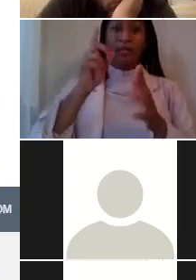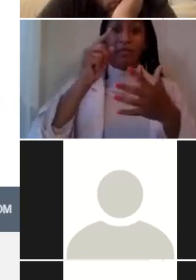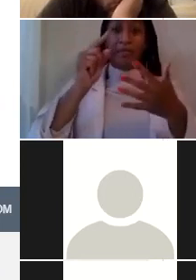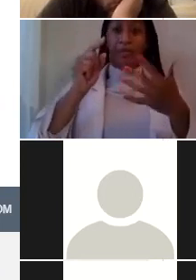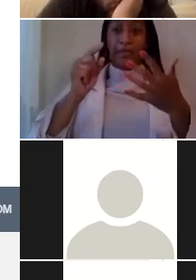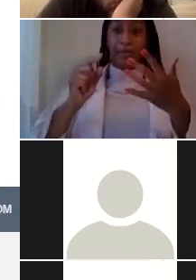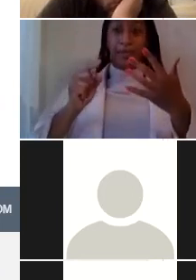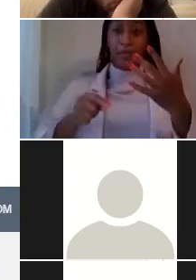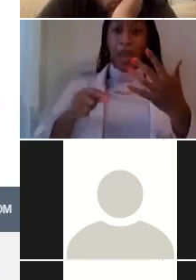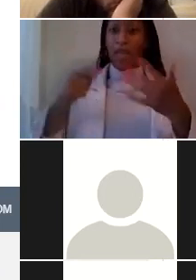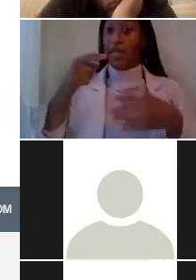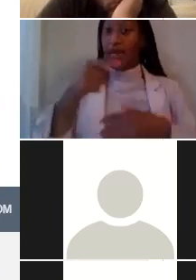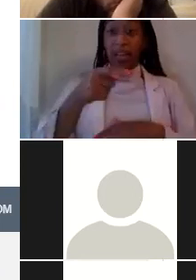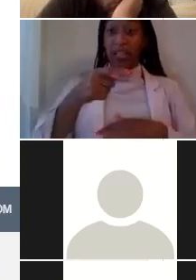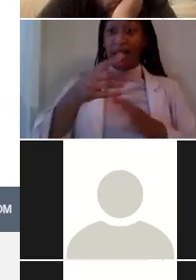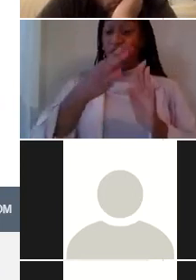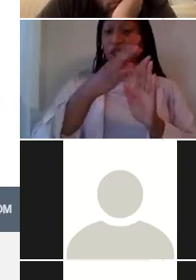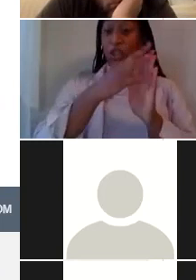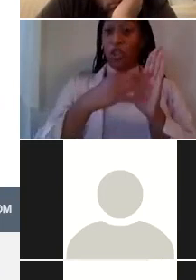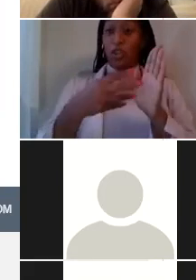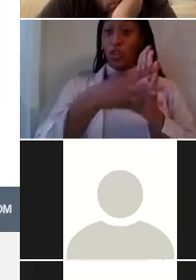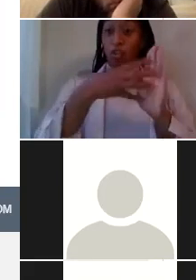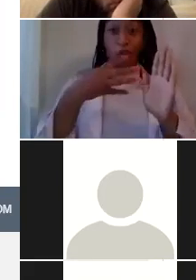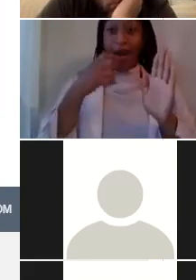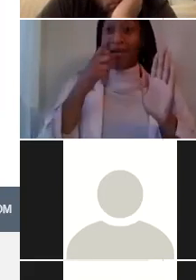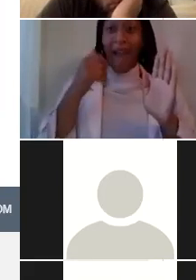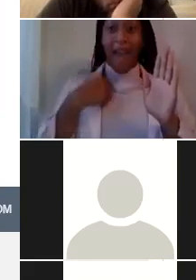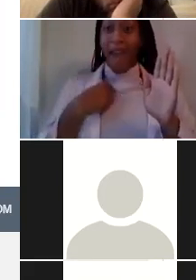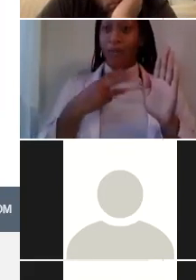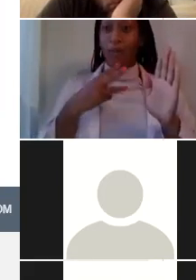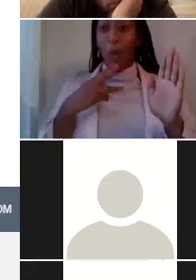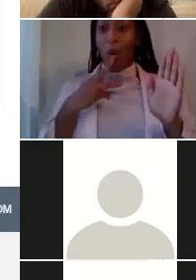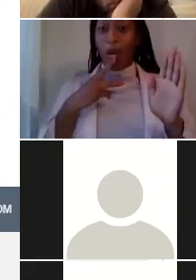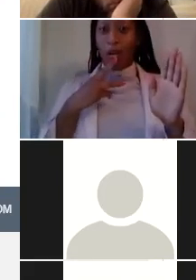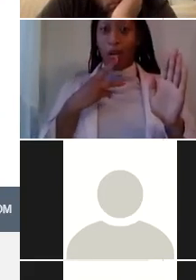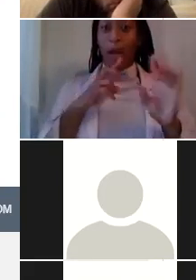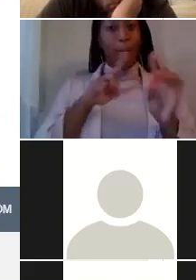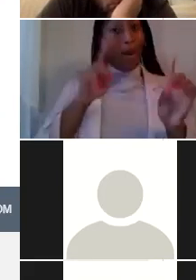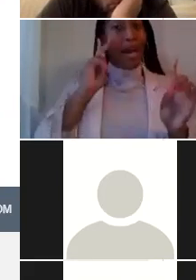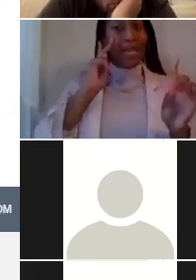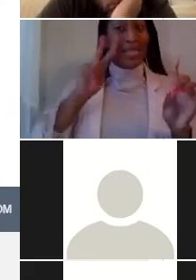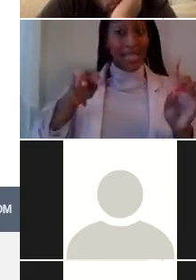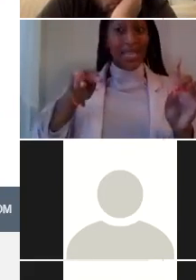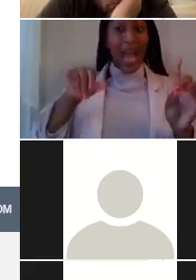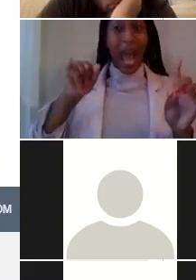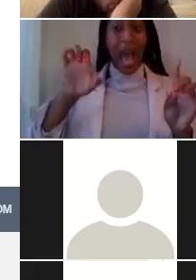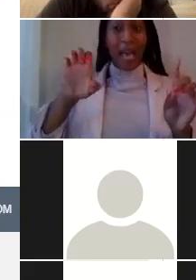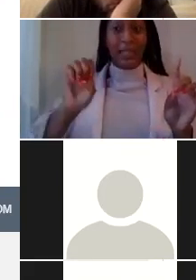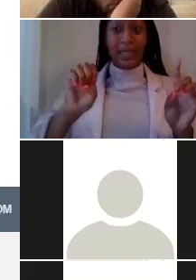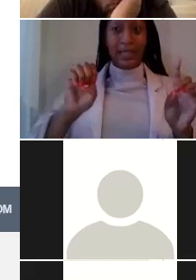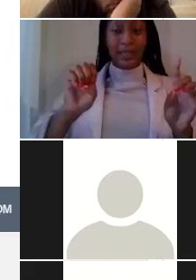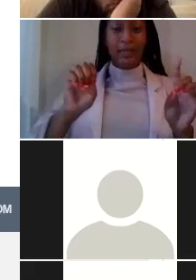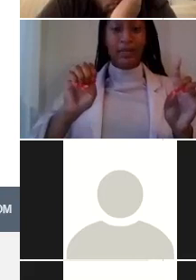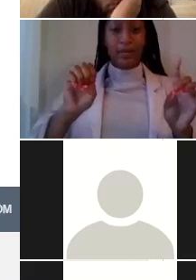water on it, even though that's, you know, a very important property. They do have ice, but even ice